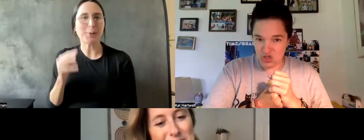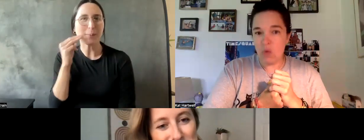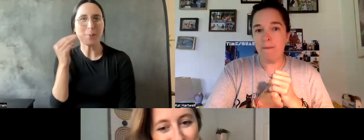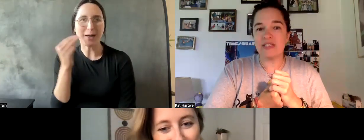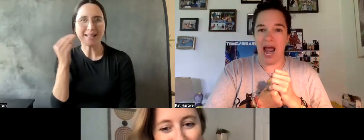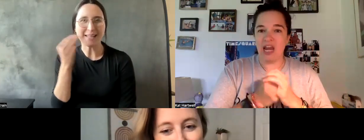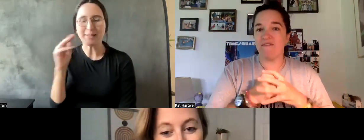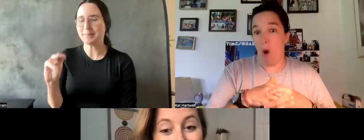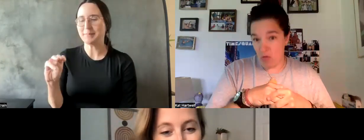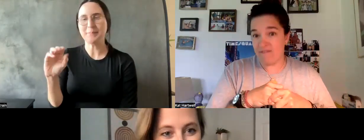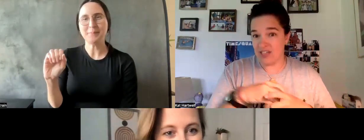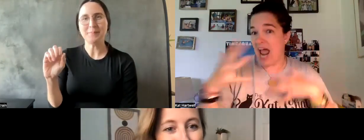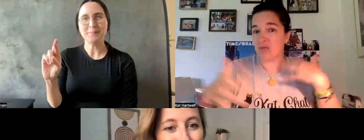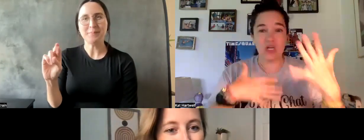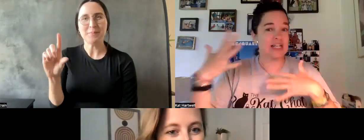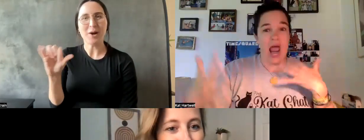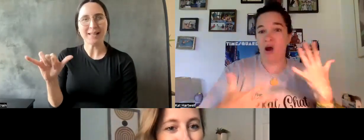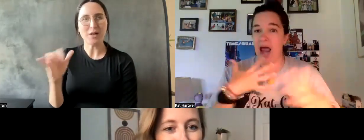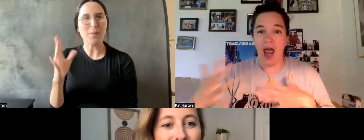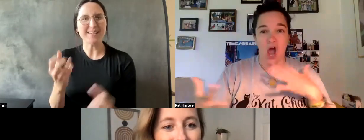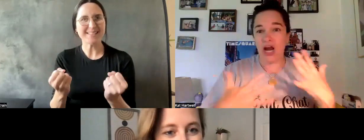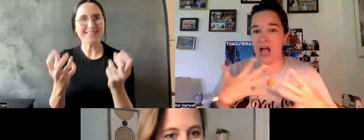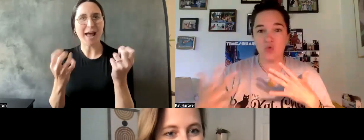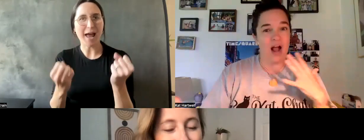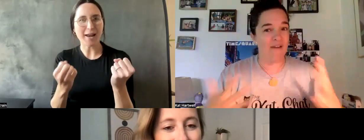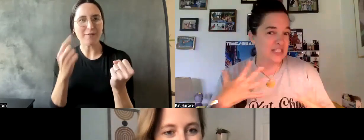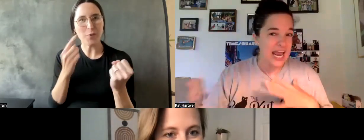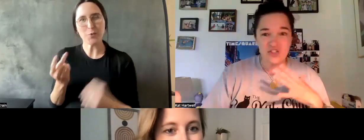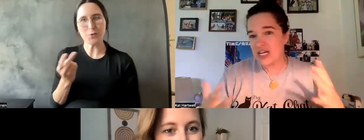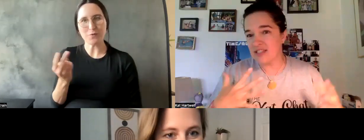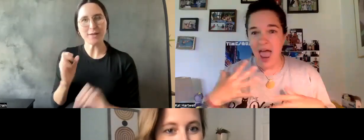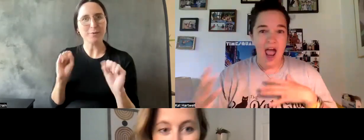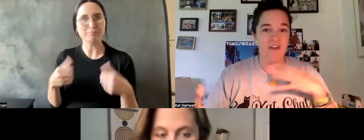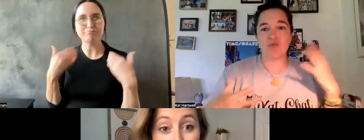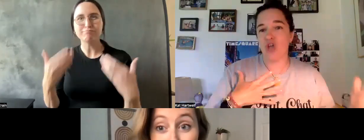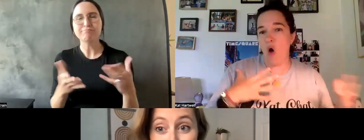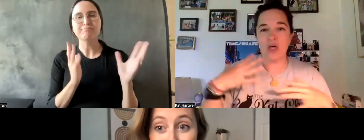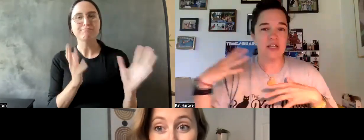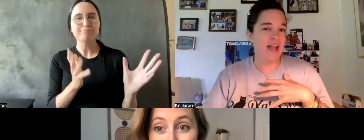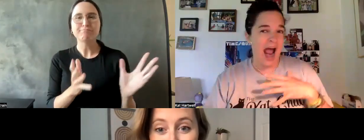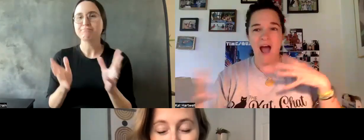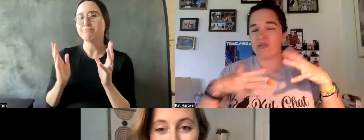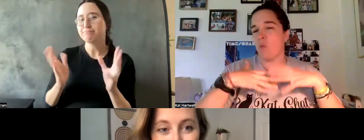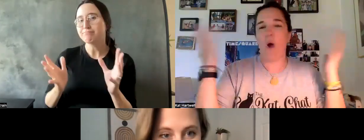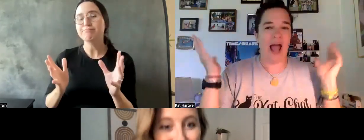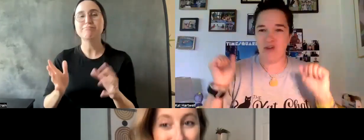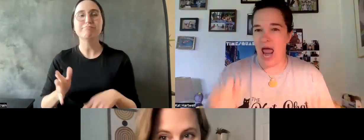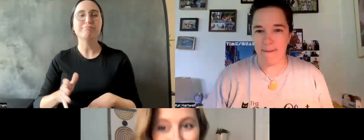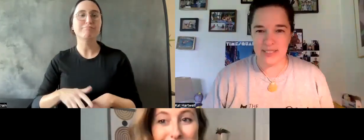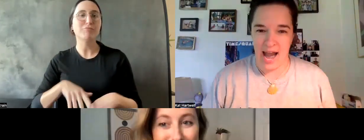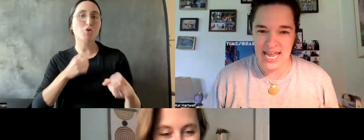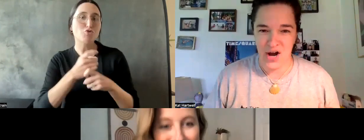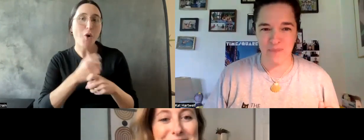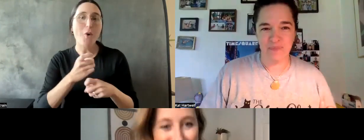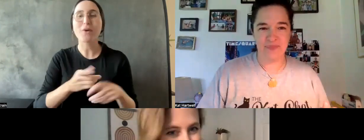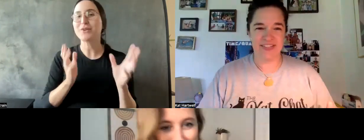Marley. She will be signing for both of us. After we should carry on a casual conversation, have some joke, laugh, whatever